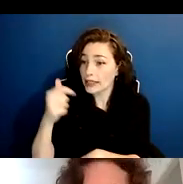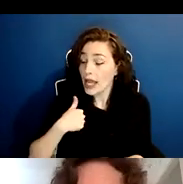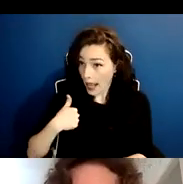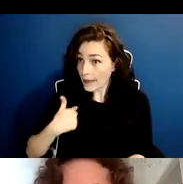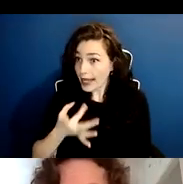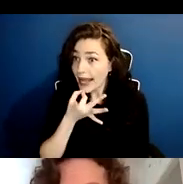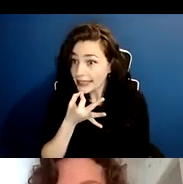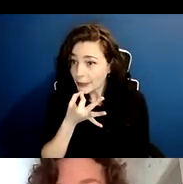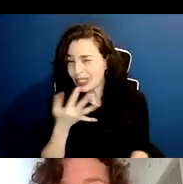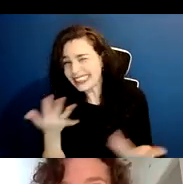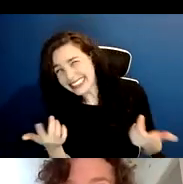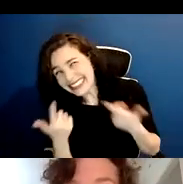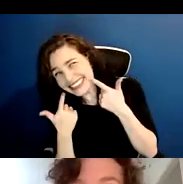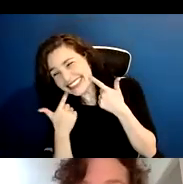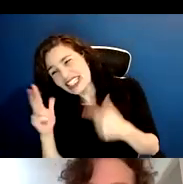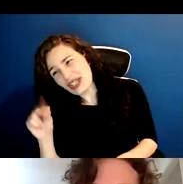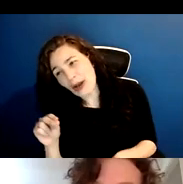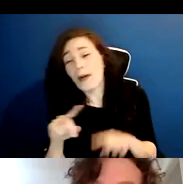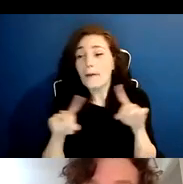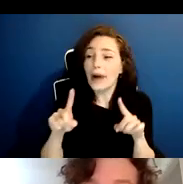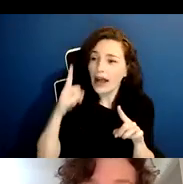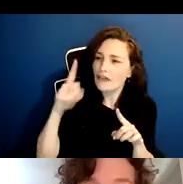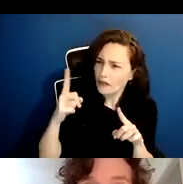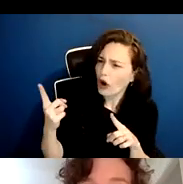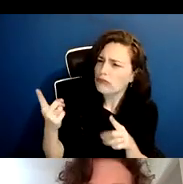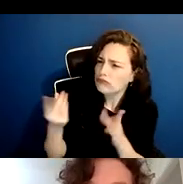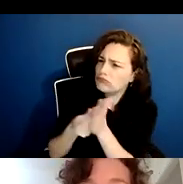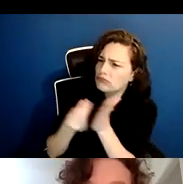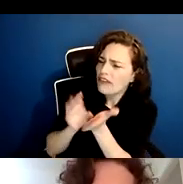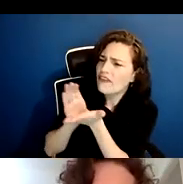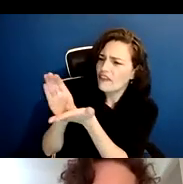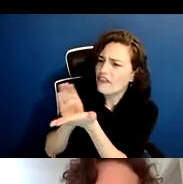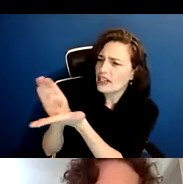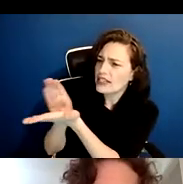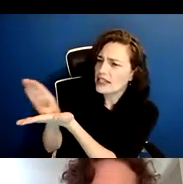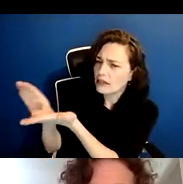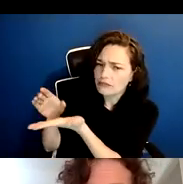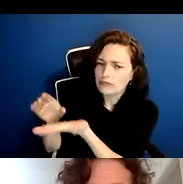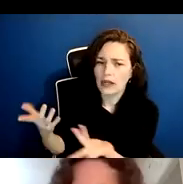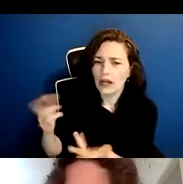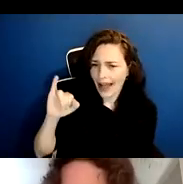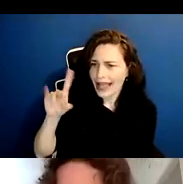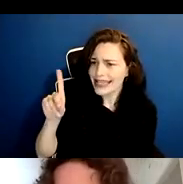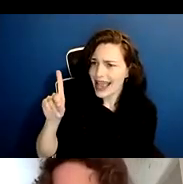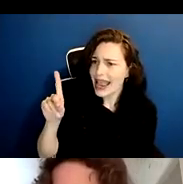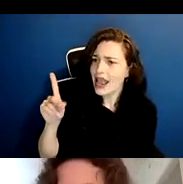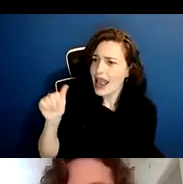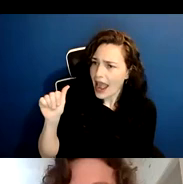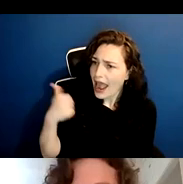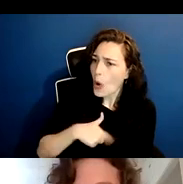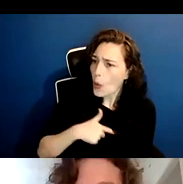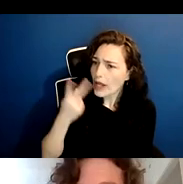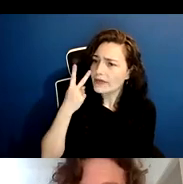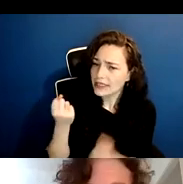No, but in terms of the funding at IDA, we've seen quite a bit of applications and we wanted to do a